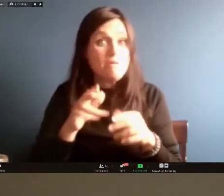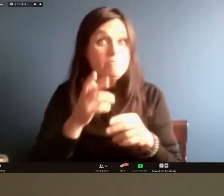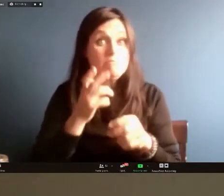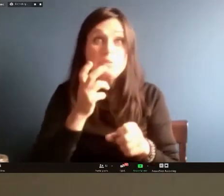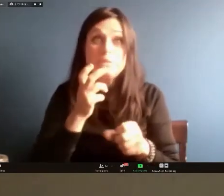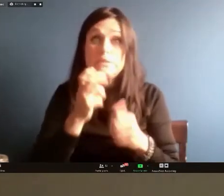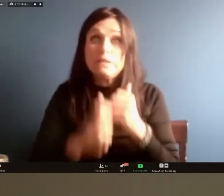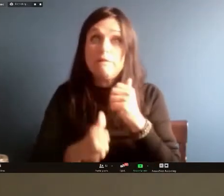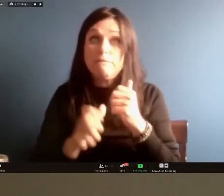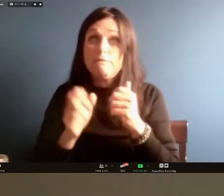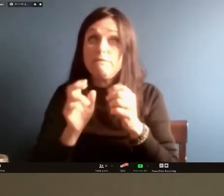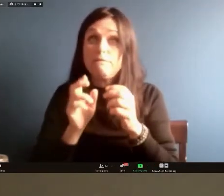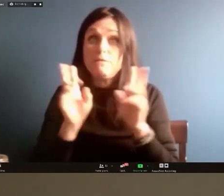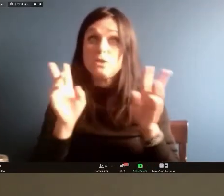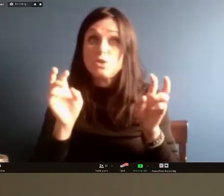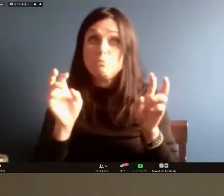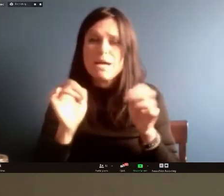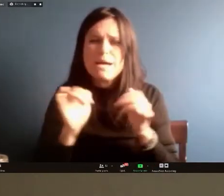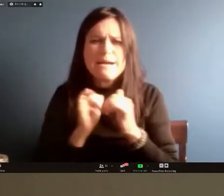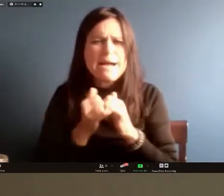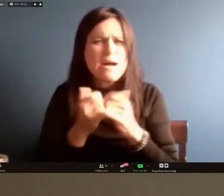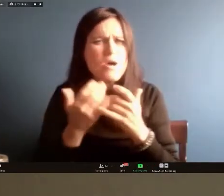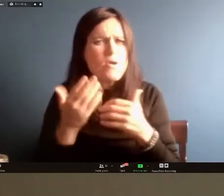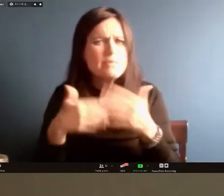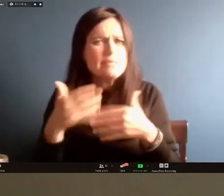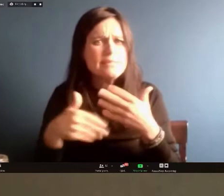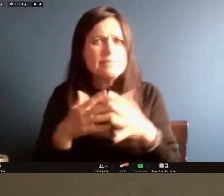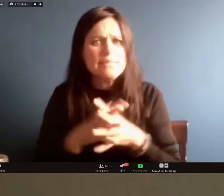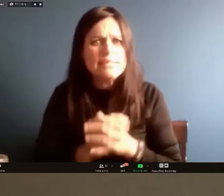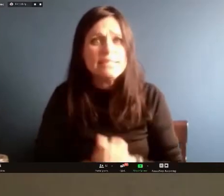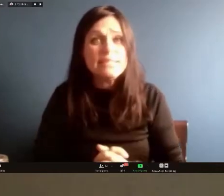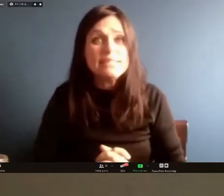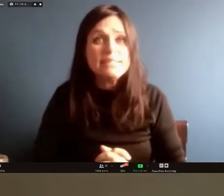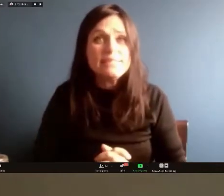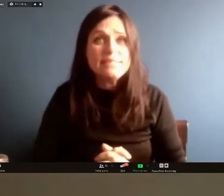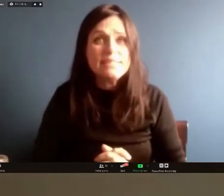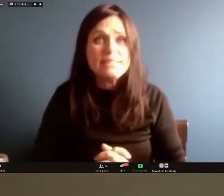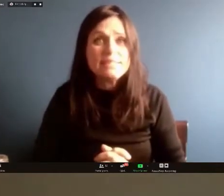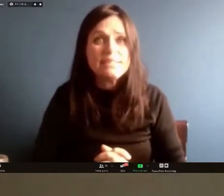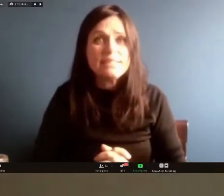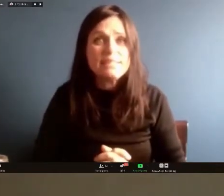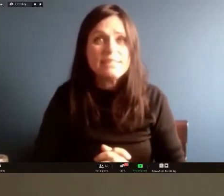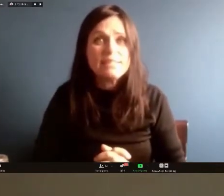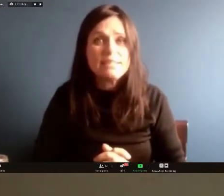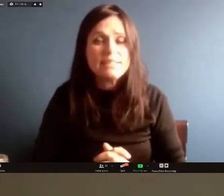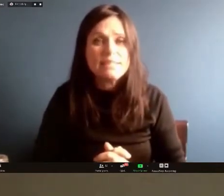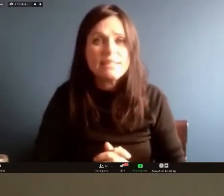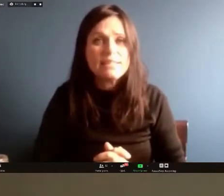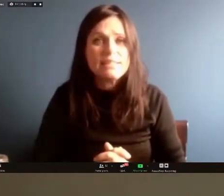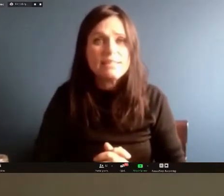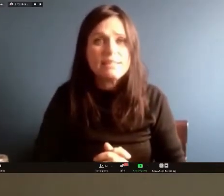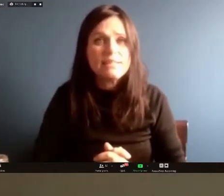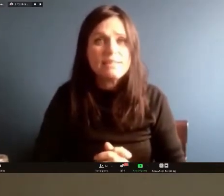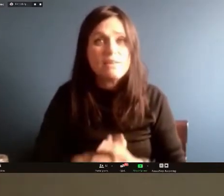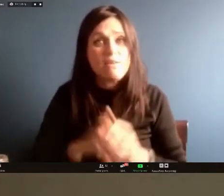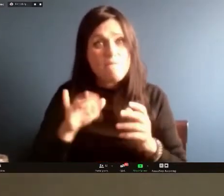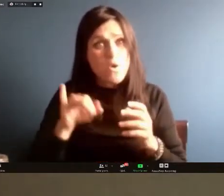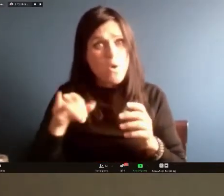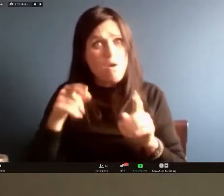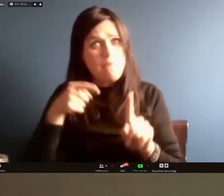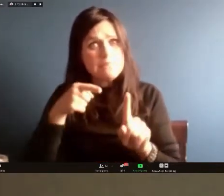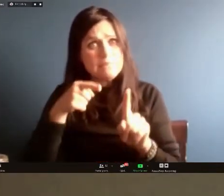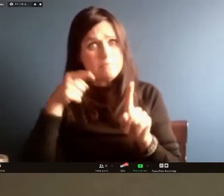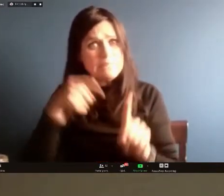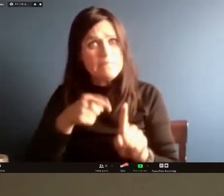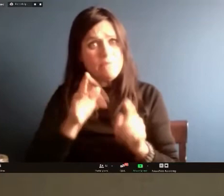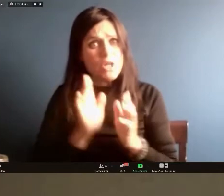and how did you get into feeling? What I for this particular book, and what I tend to